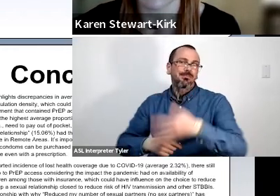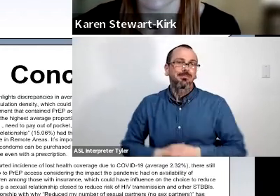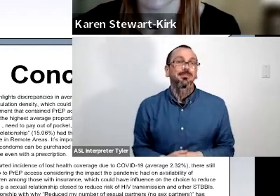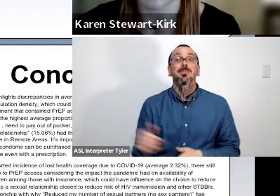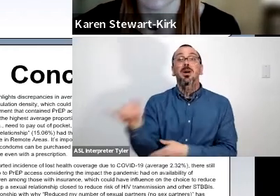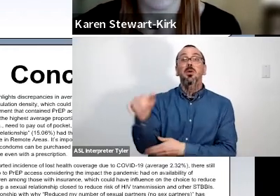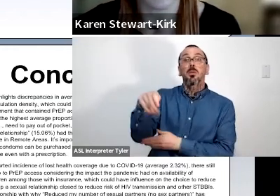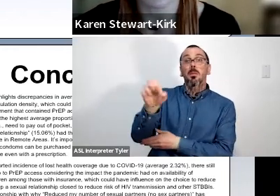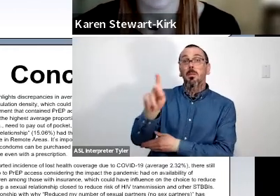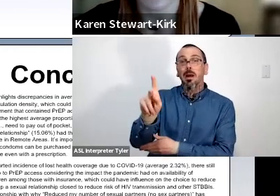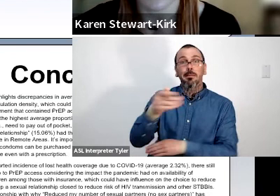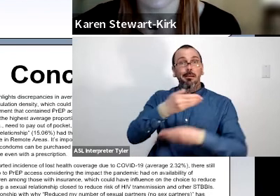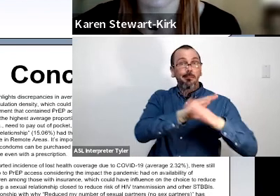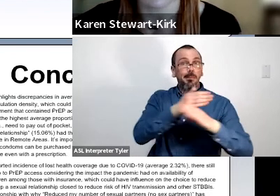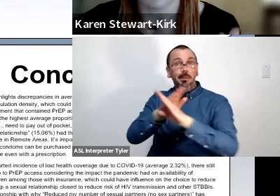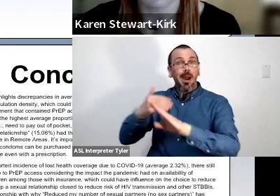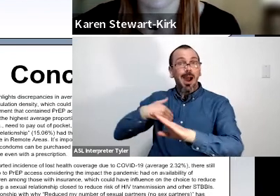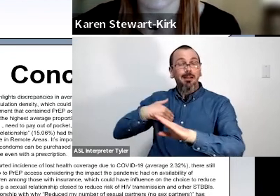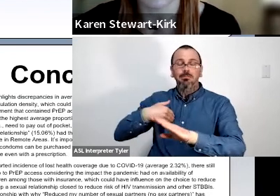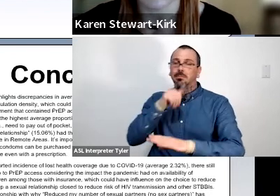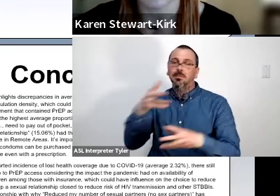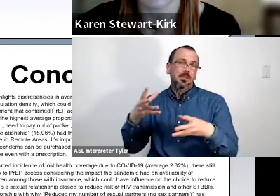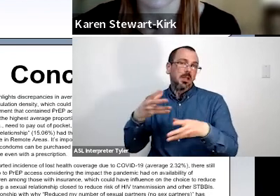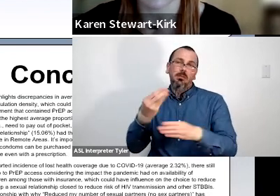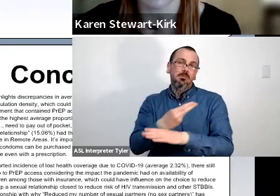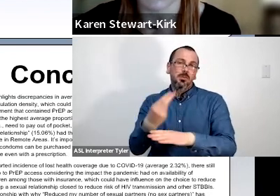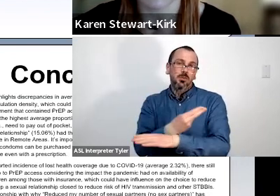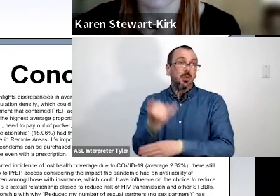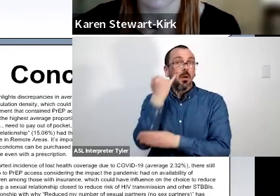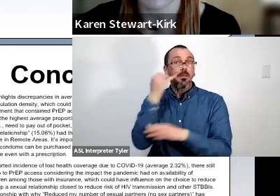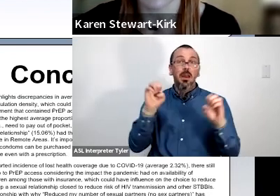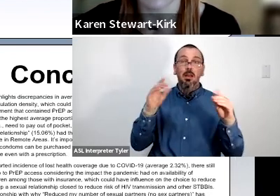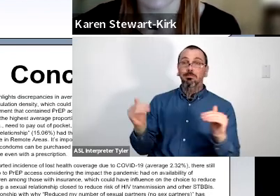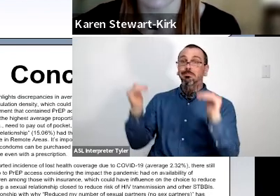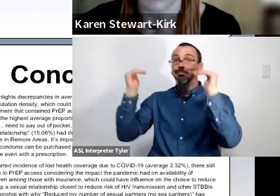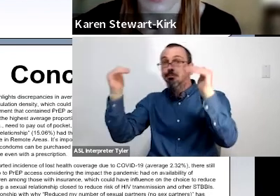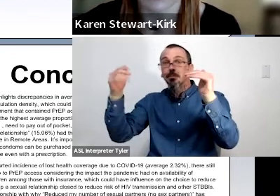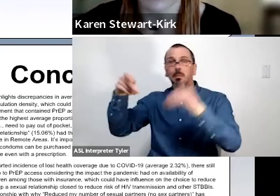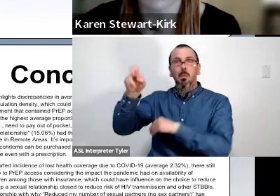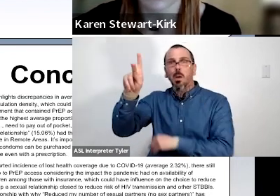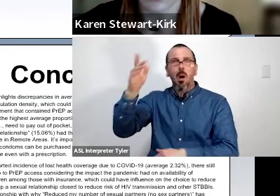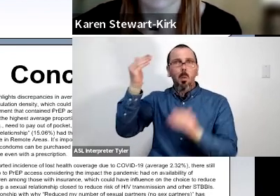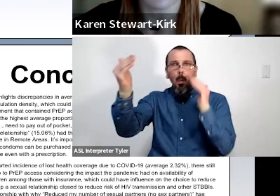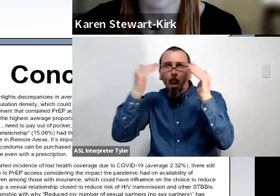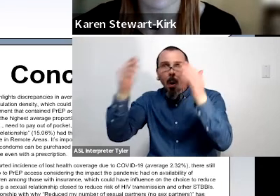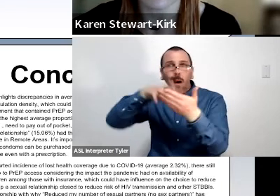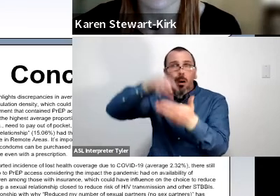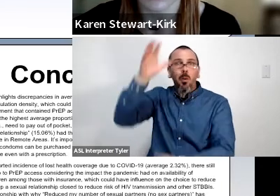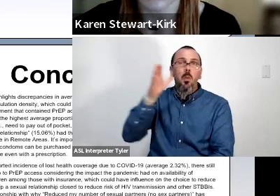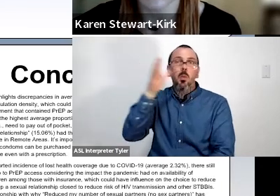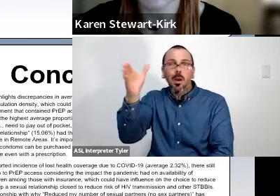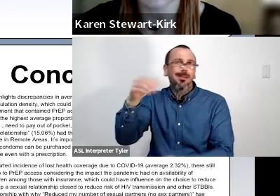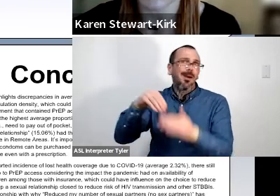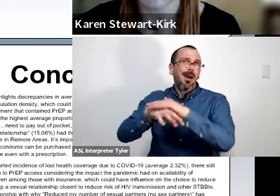PrEP initiation. In other words, those with more formal education have a greater chance of learning about and therefore accessing PrEP, but further